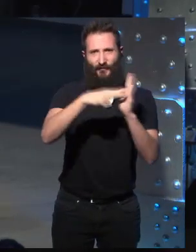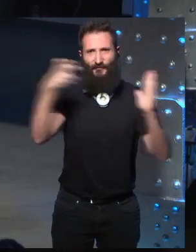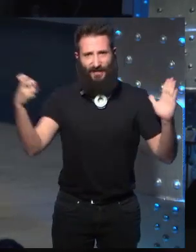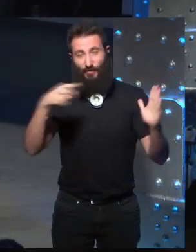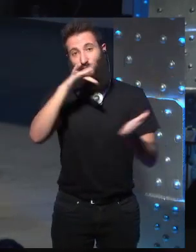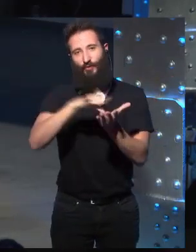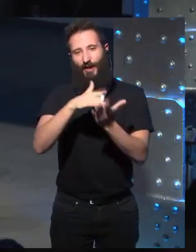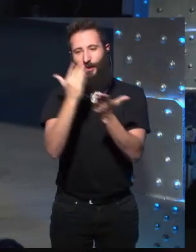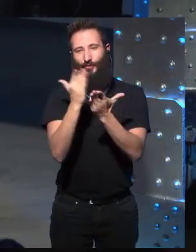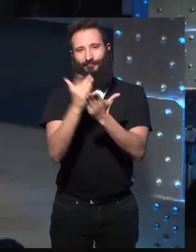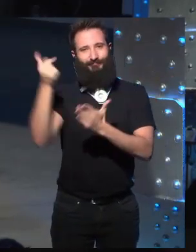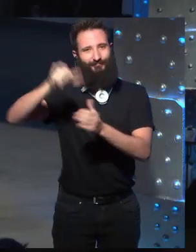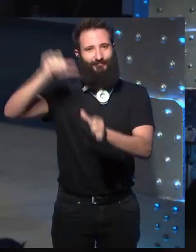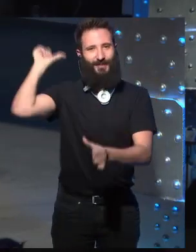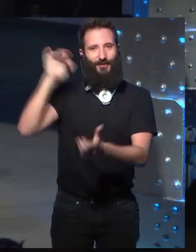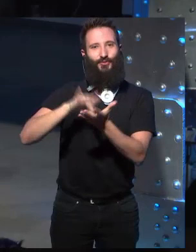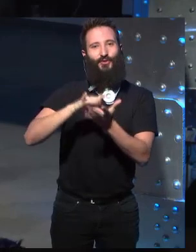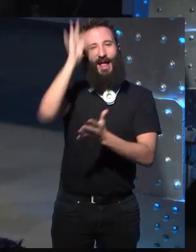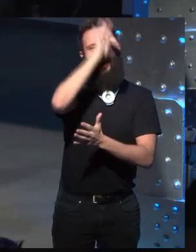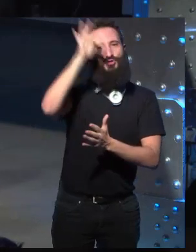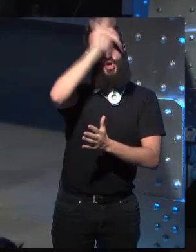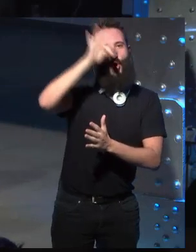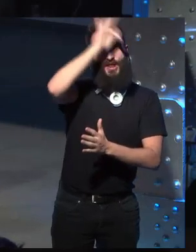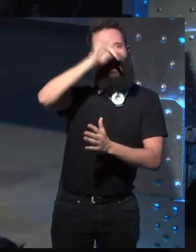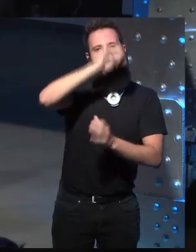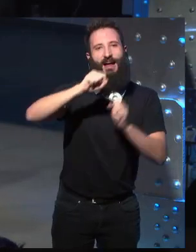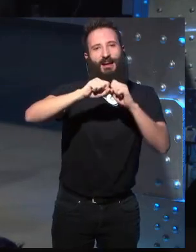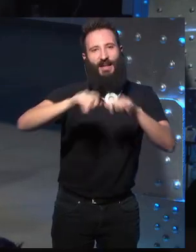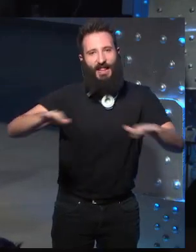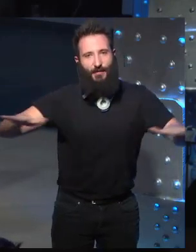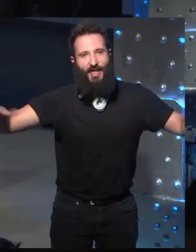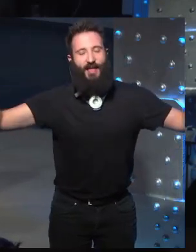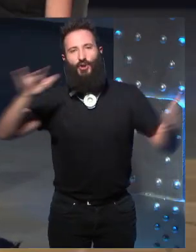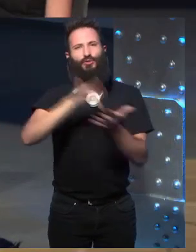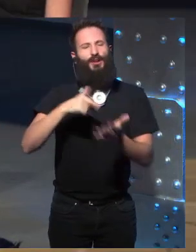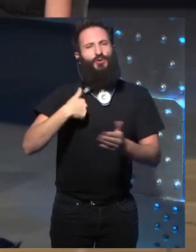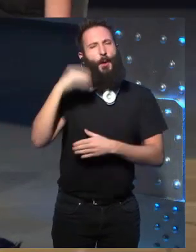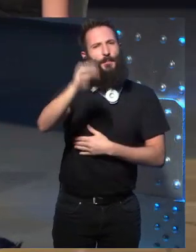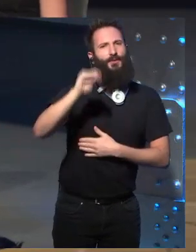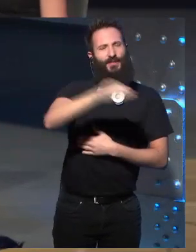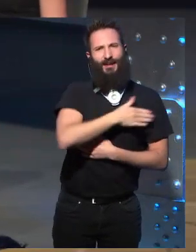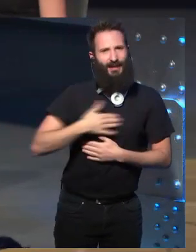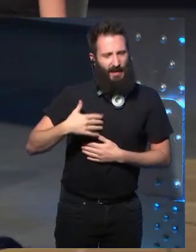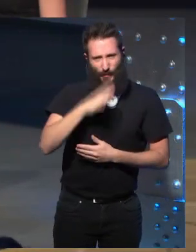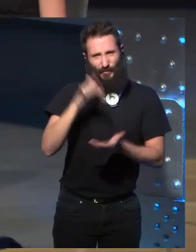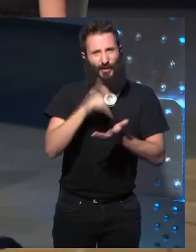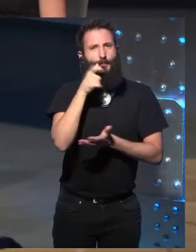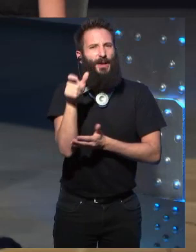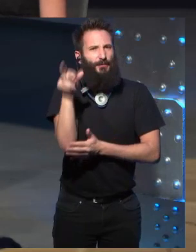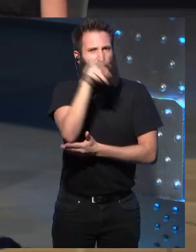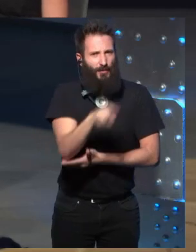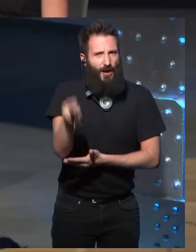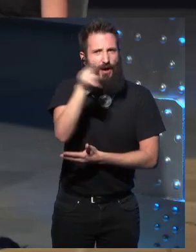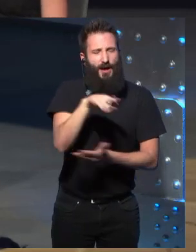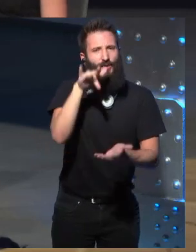Because there are so many people out there studying all these things who want to ask questions. So I wanted to ask you a question, Christophe. There's a word that you mentioned several